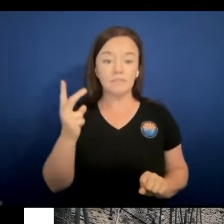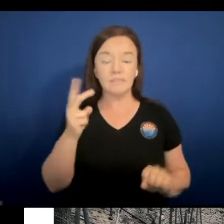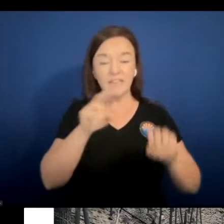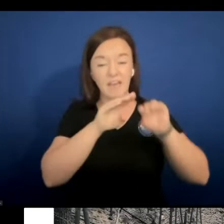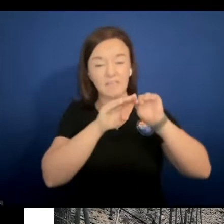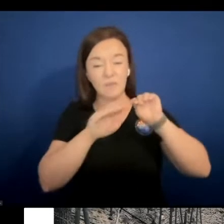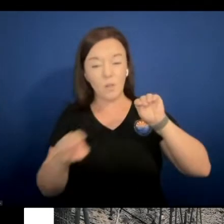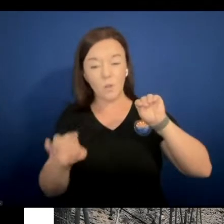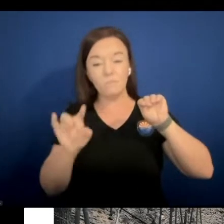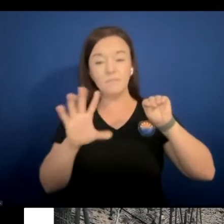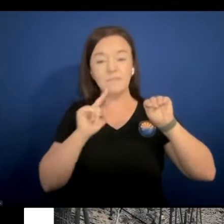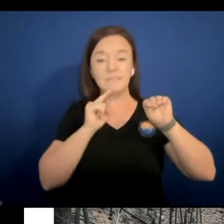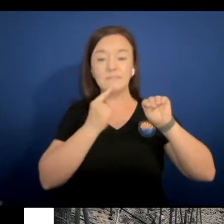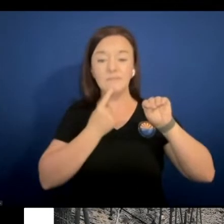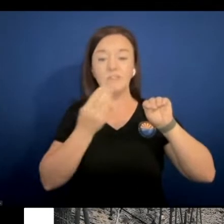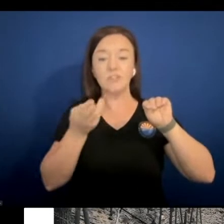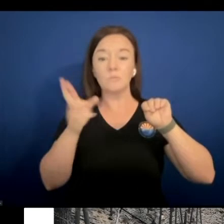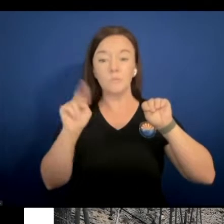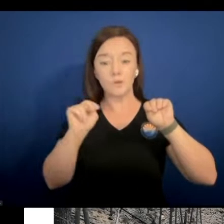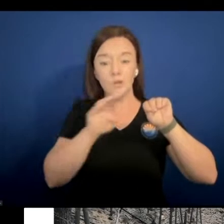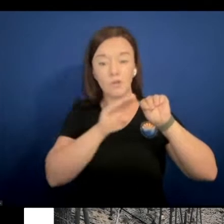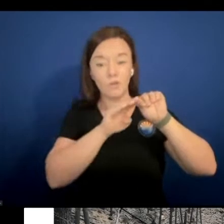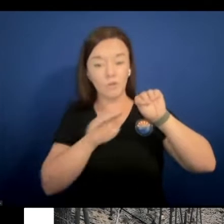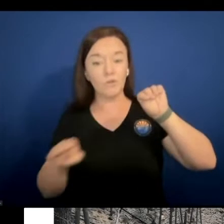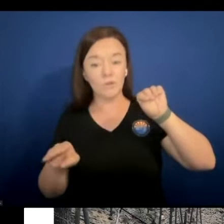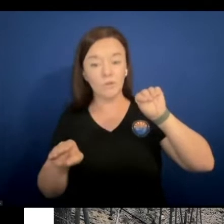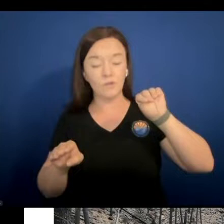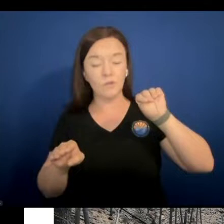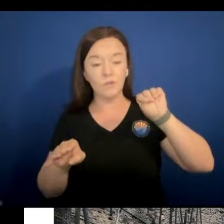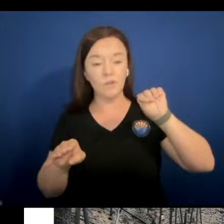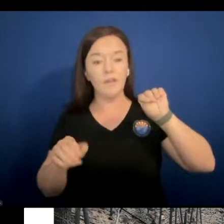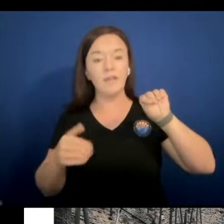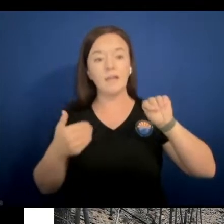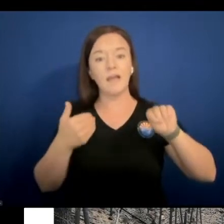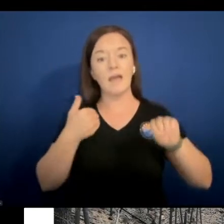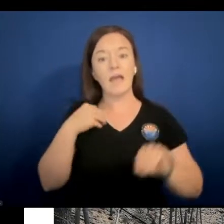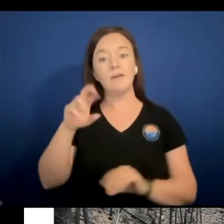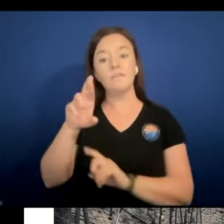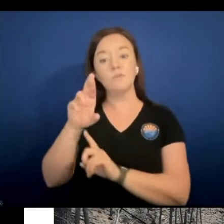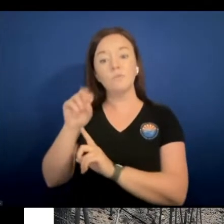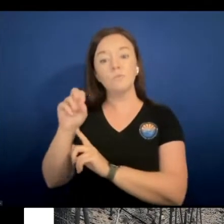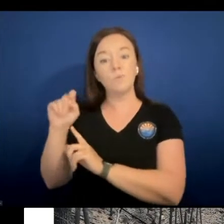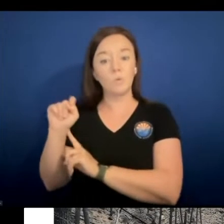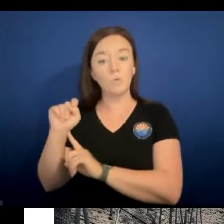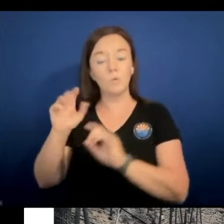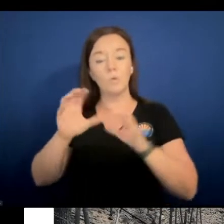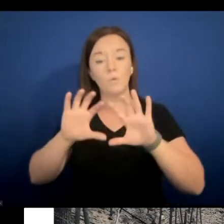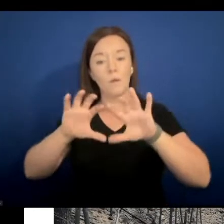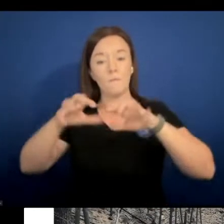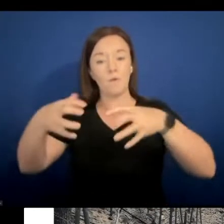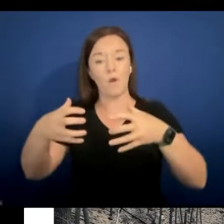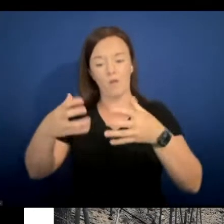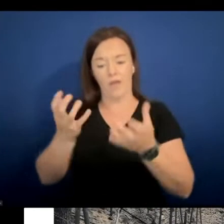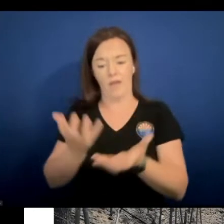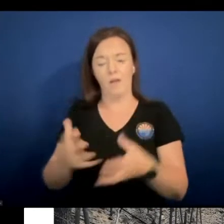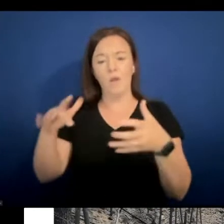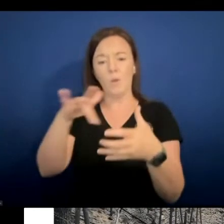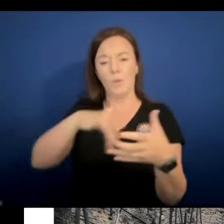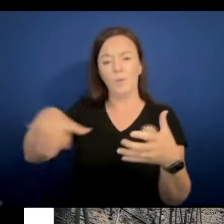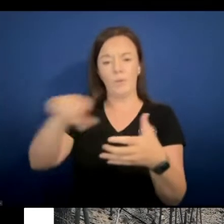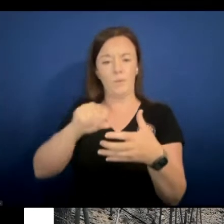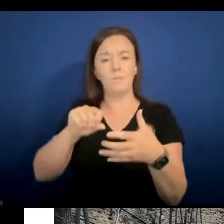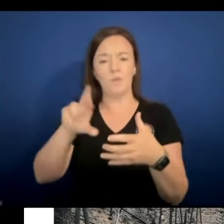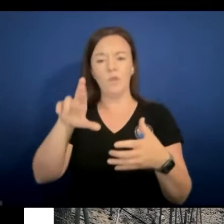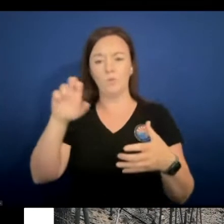severe burn on this slope that we have root ball holes. Those root ball holes come